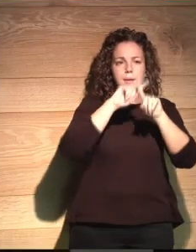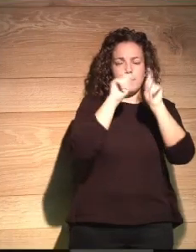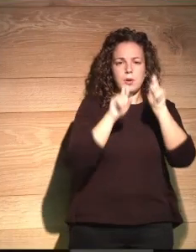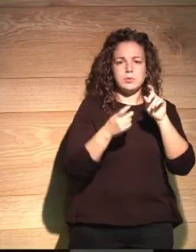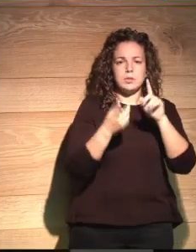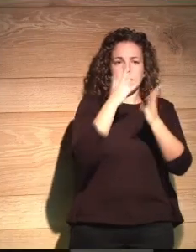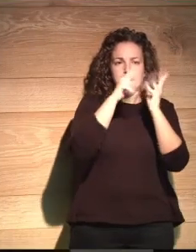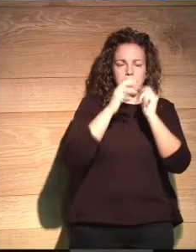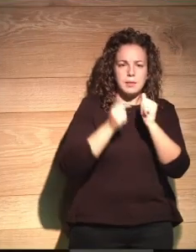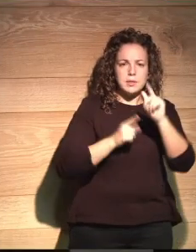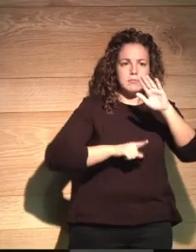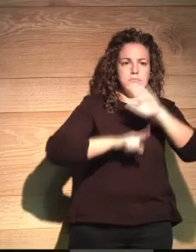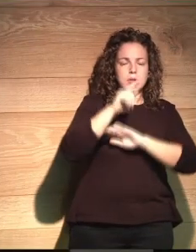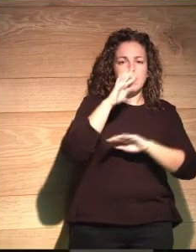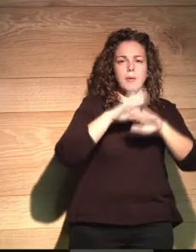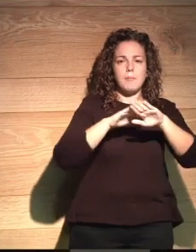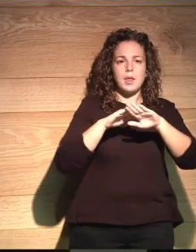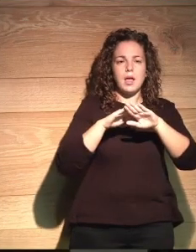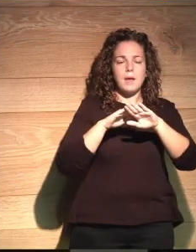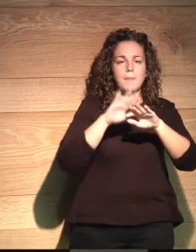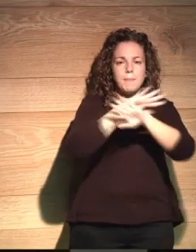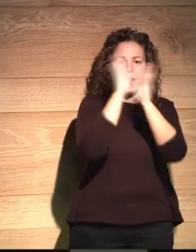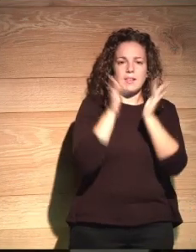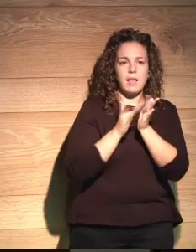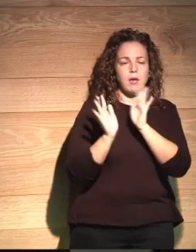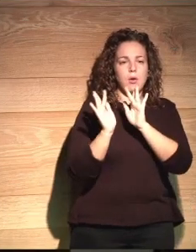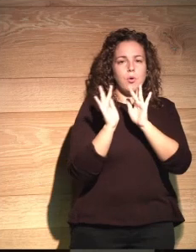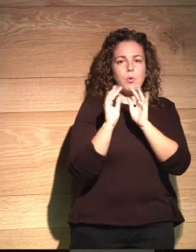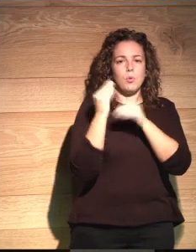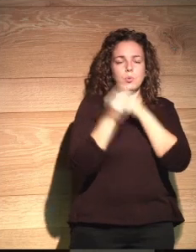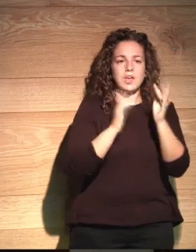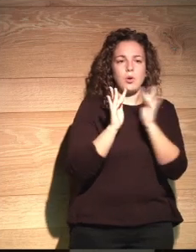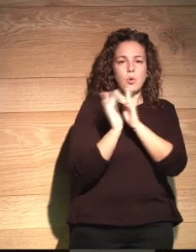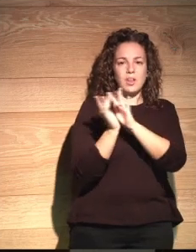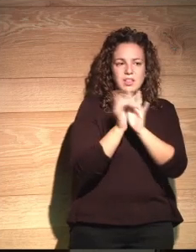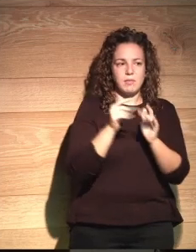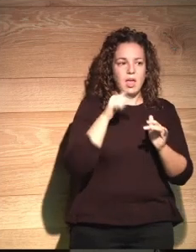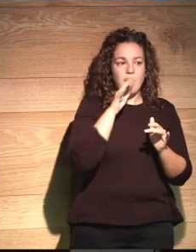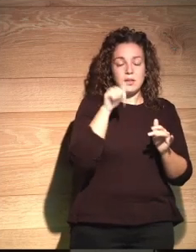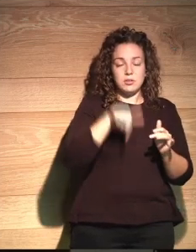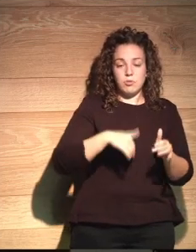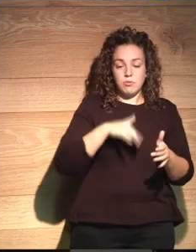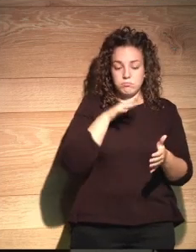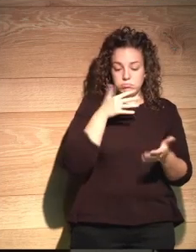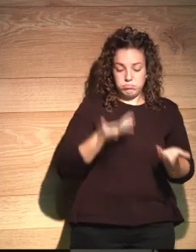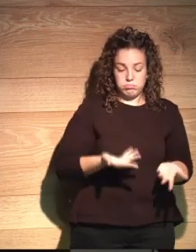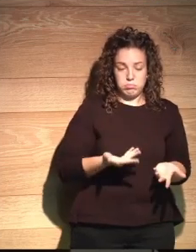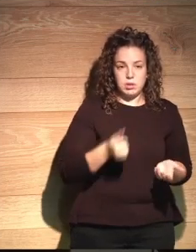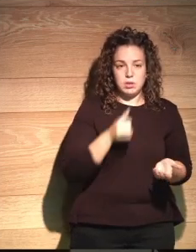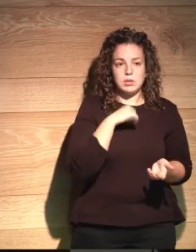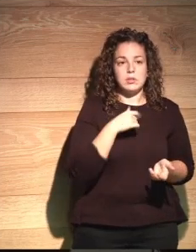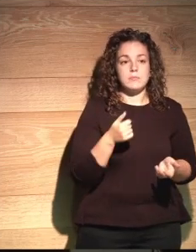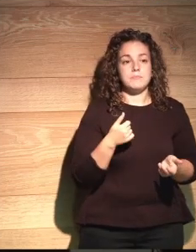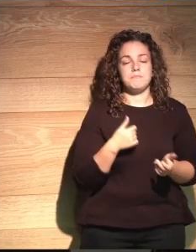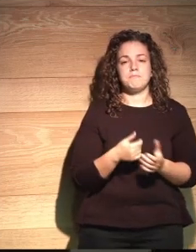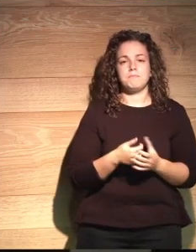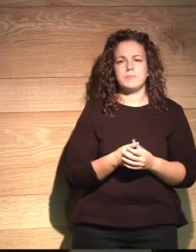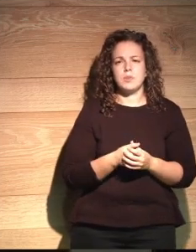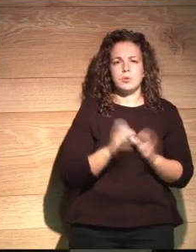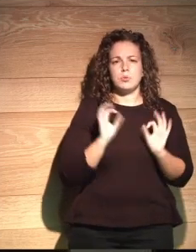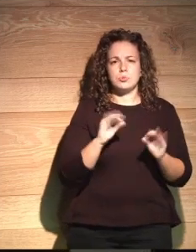country. When we did this was more recently. It was a few years later than what I showed you before. When we did it, was the largest